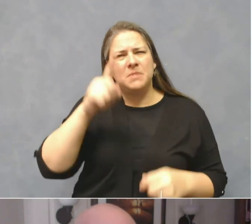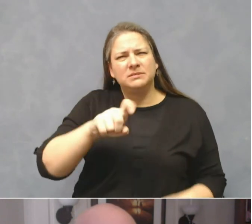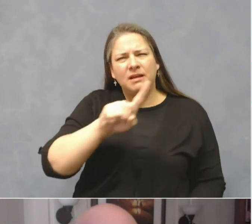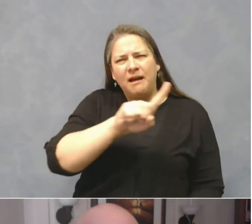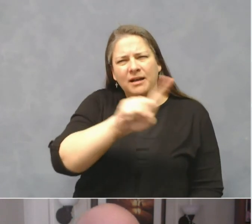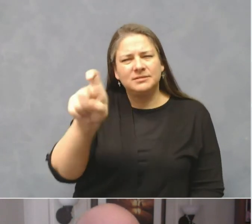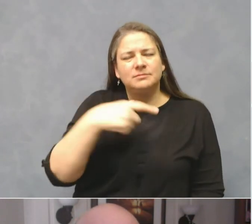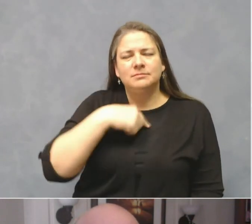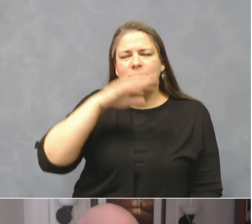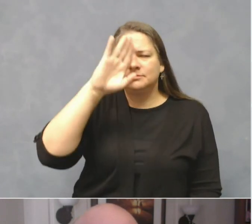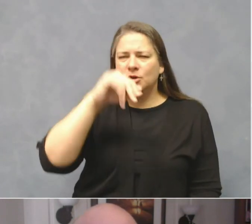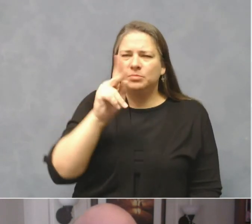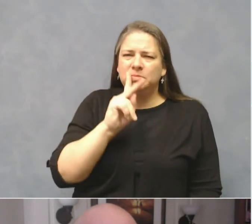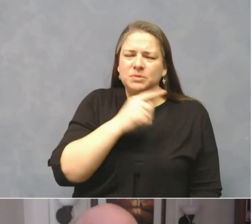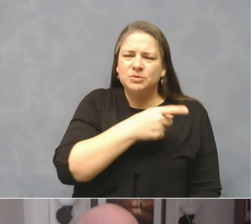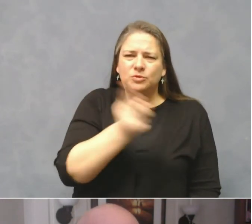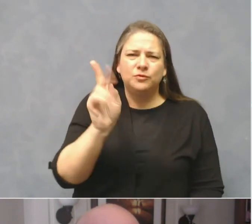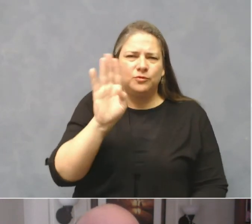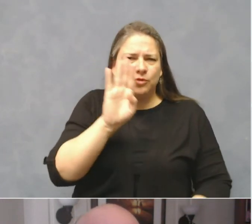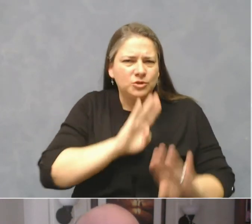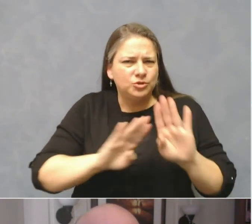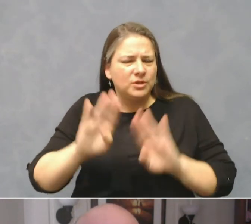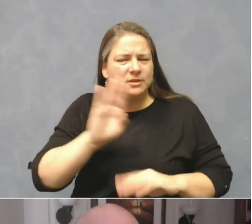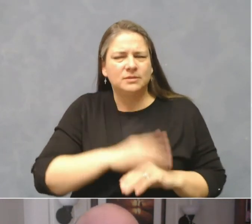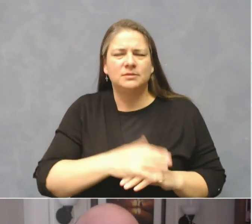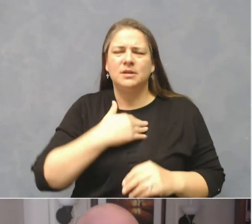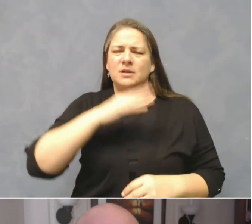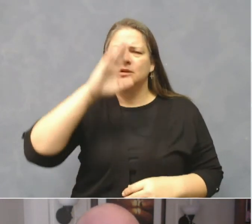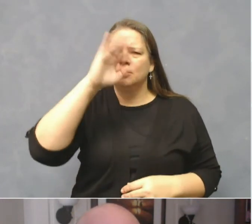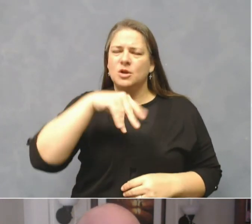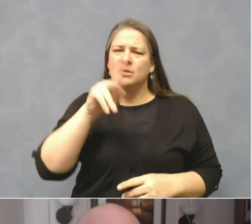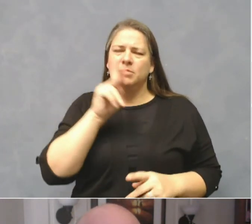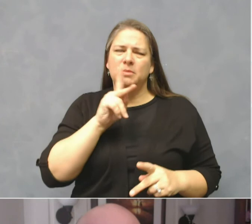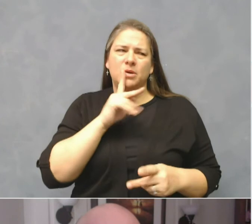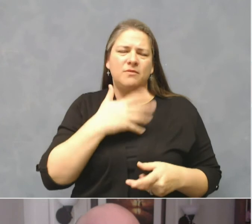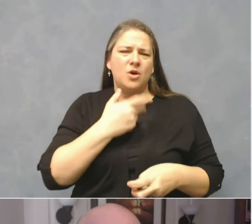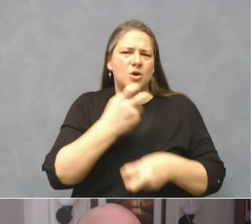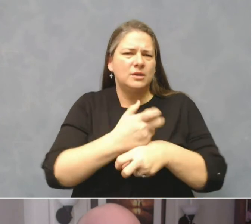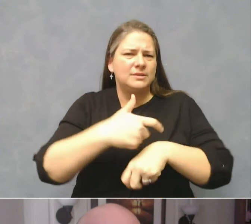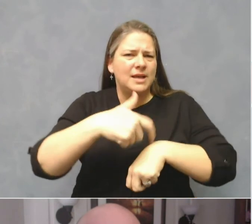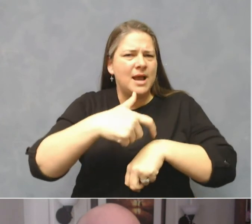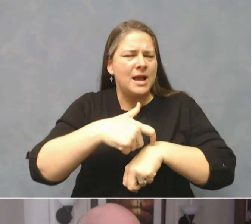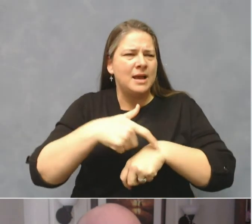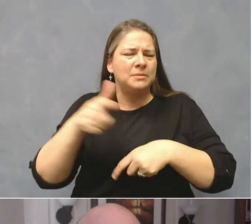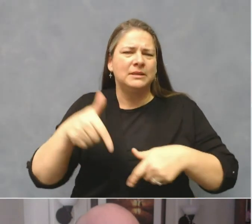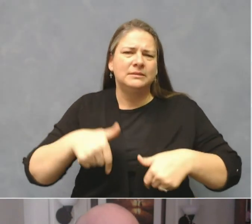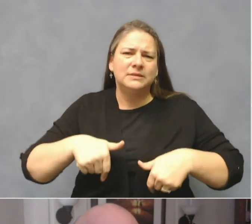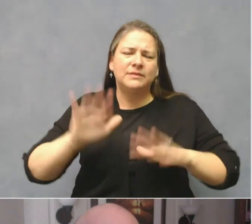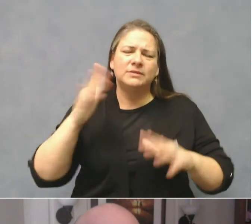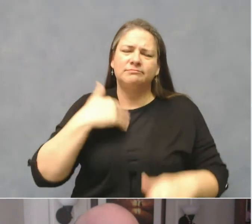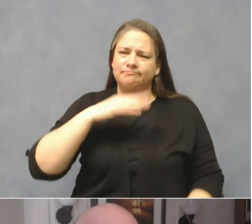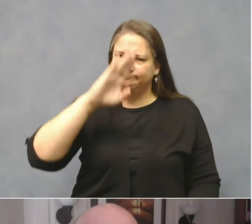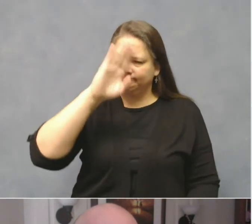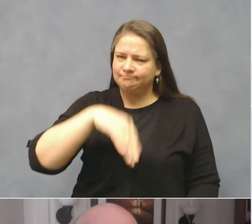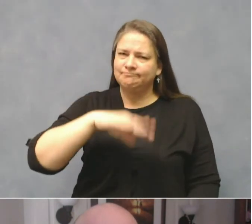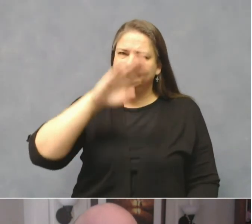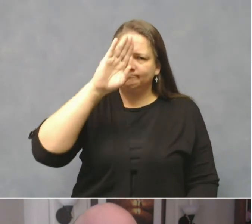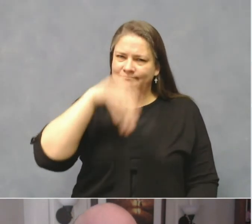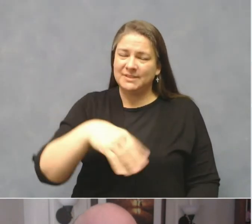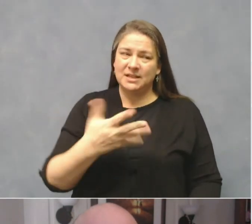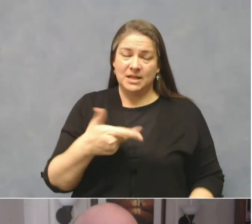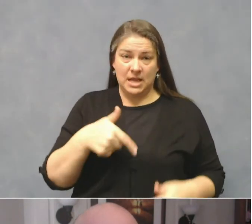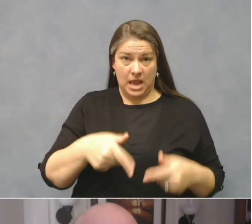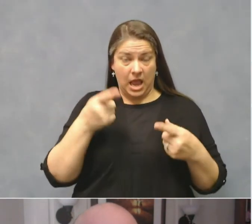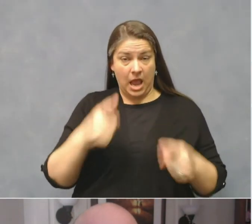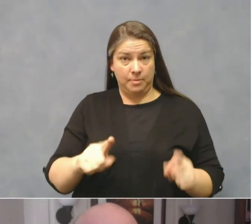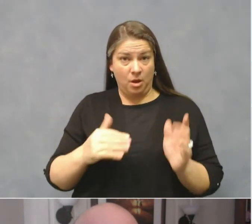frustration and a lot of sacrifice. There's been a lot of hardship. I mean, this is a once in a century pandemic, and